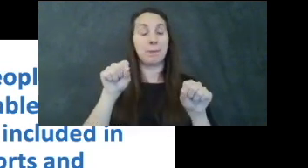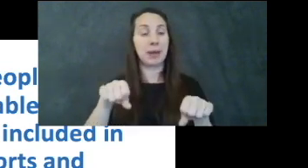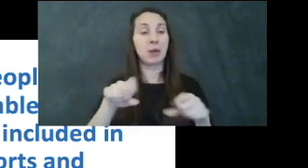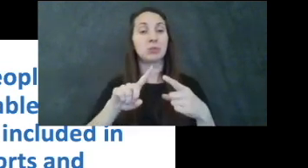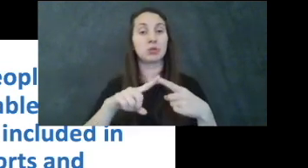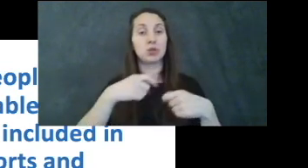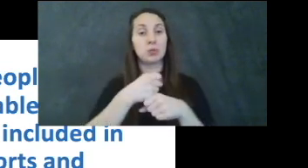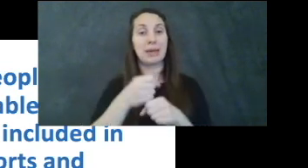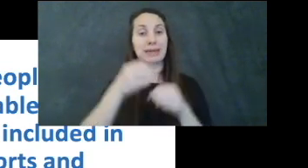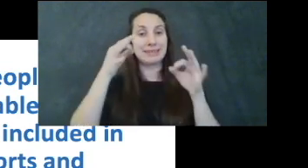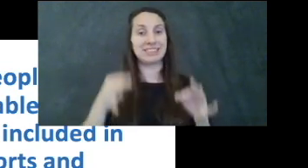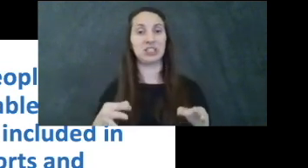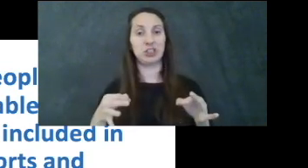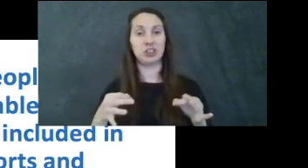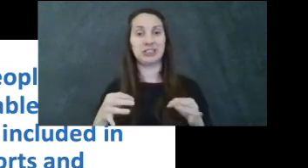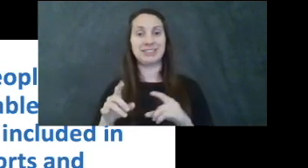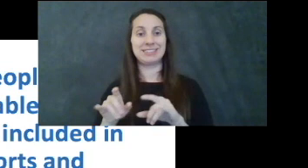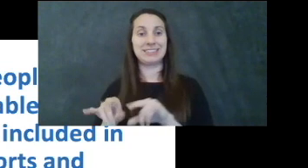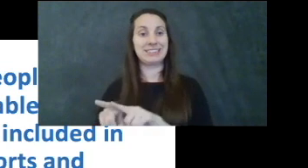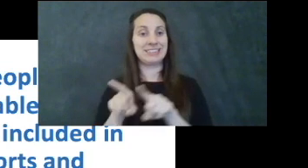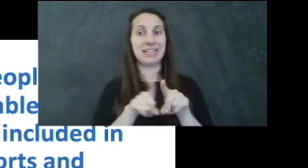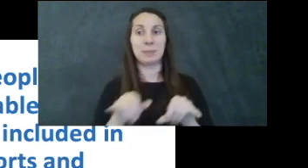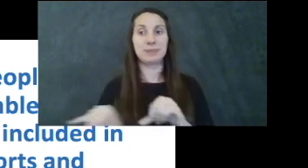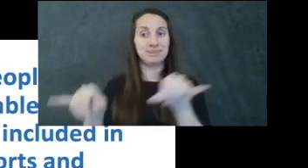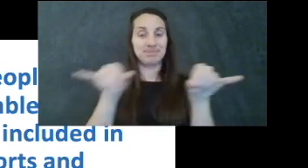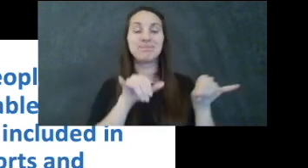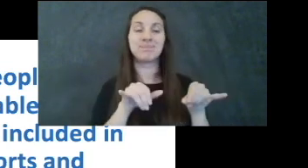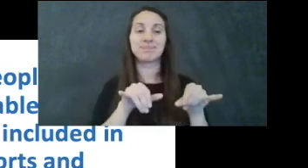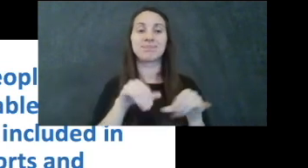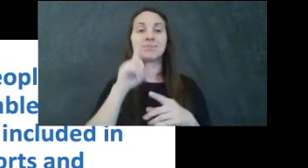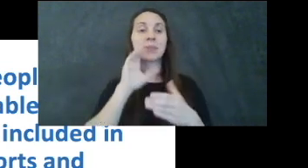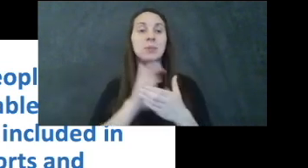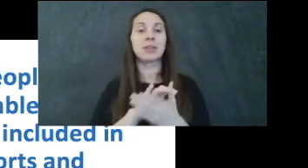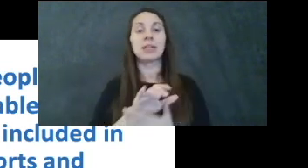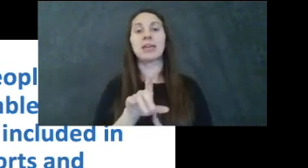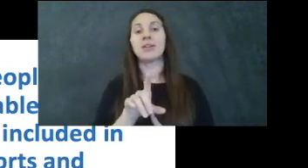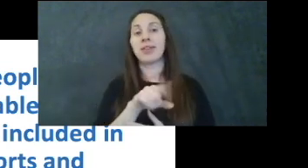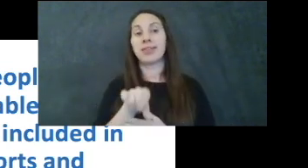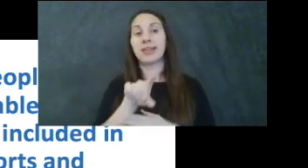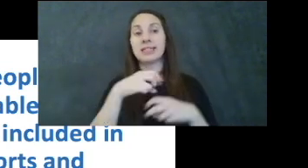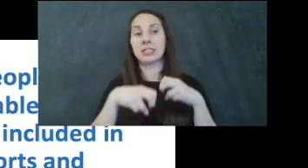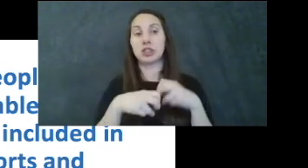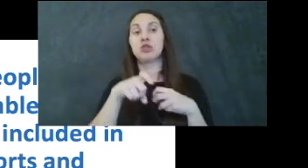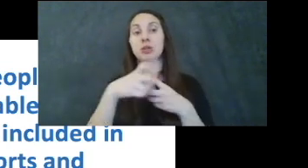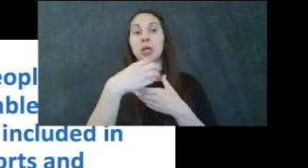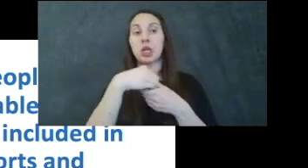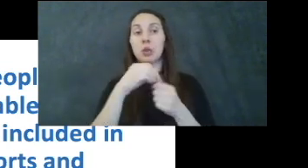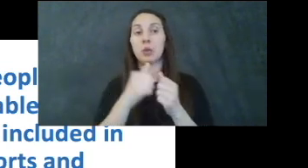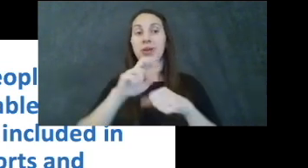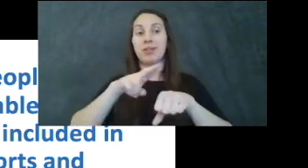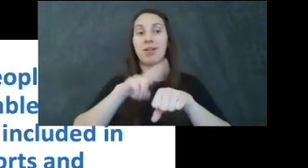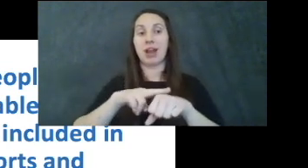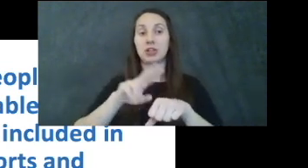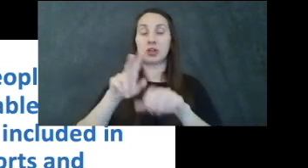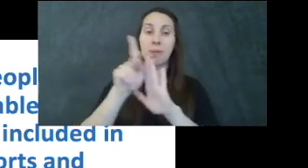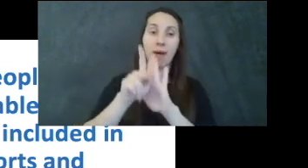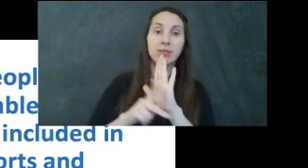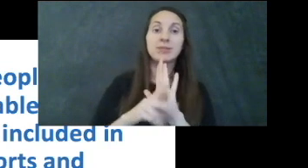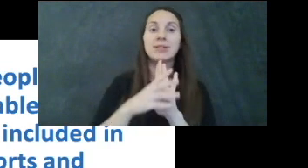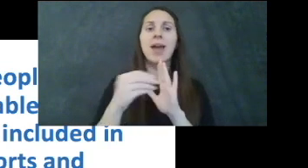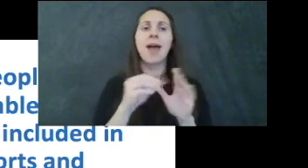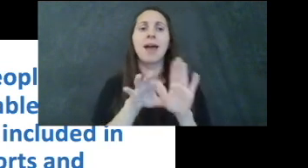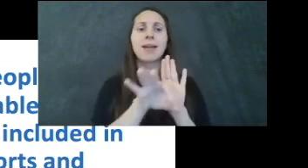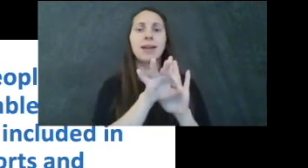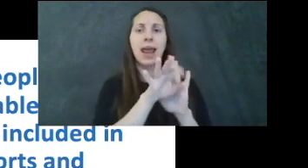They believe that disability issues should be included in national policies, and that candidates and campaigns should include